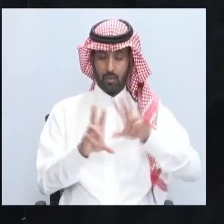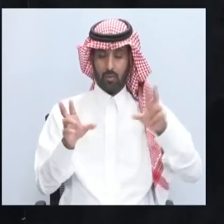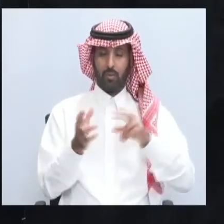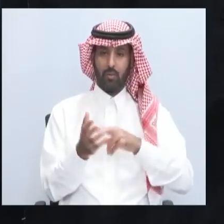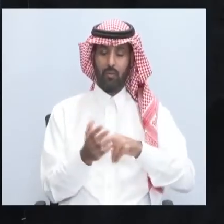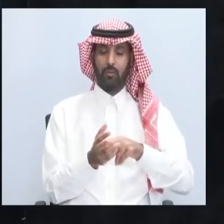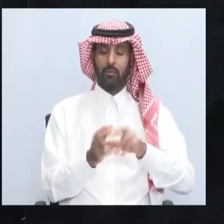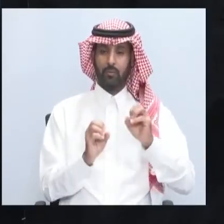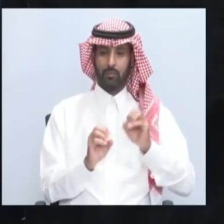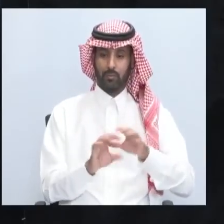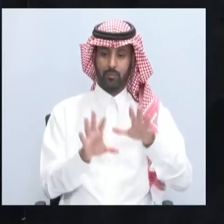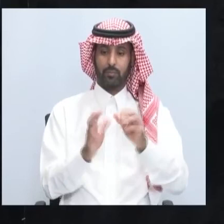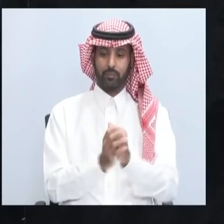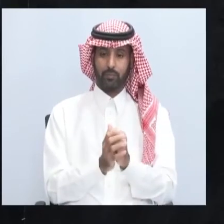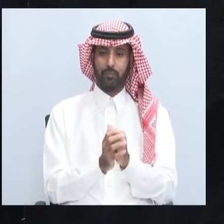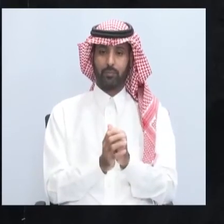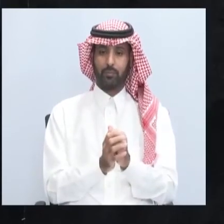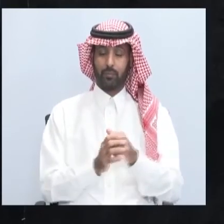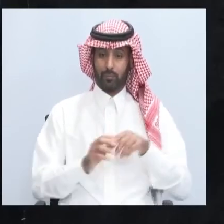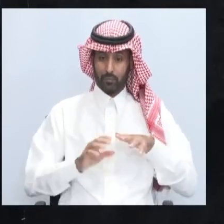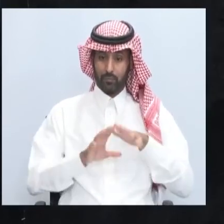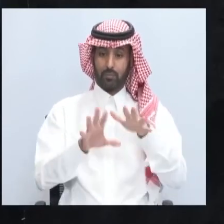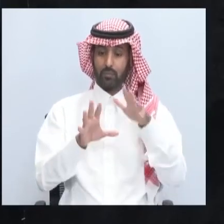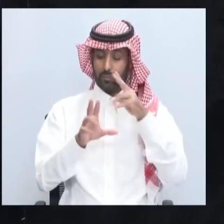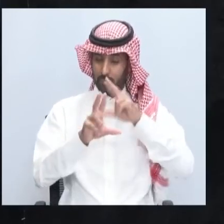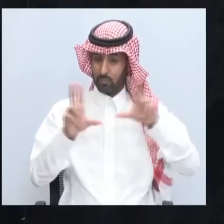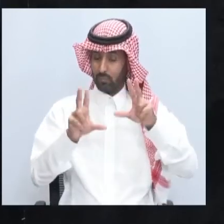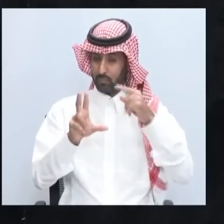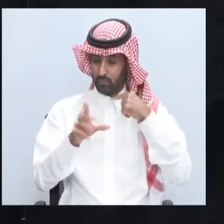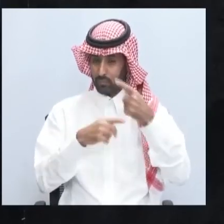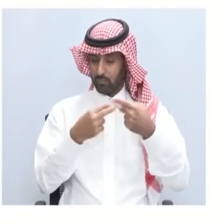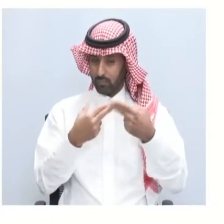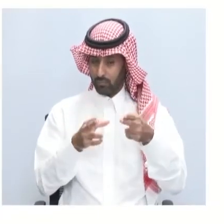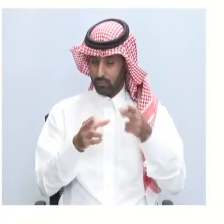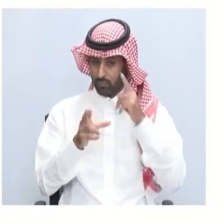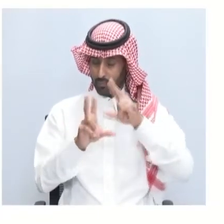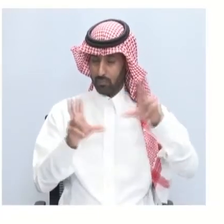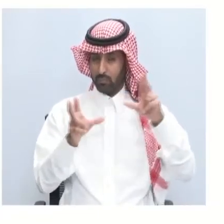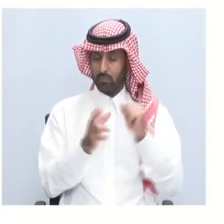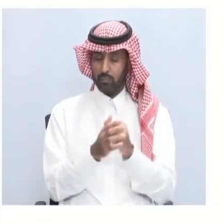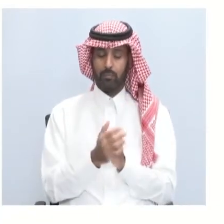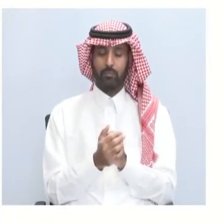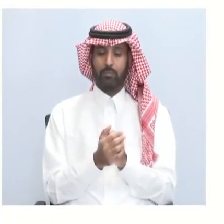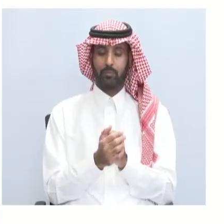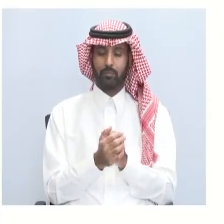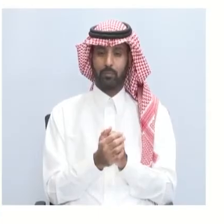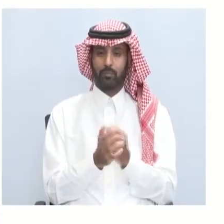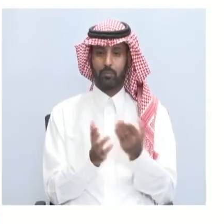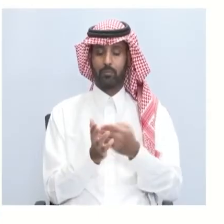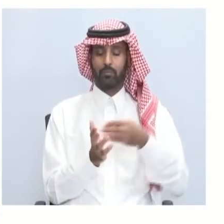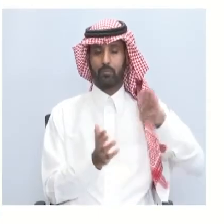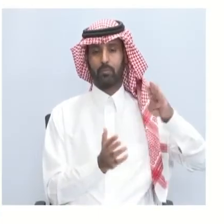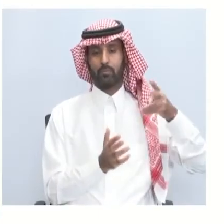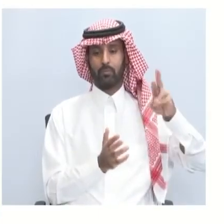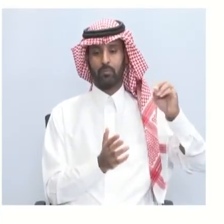synonym for the word air, a TV show? Yes, that's correct. It's the word broadcast. Number